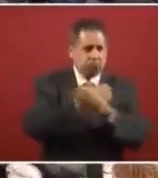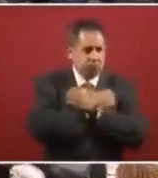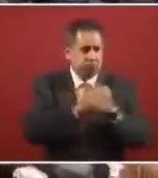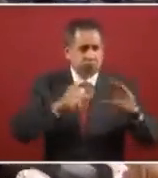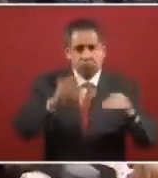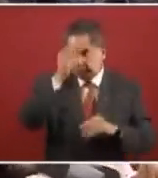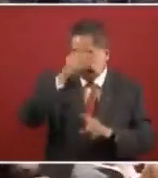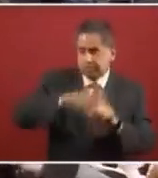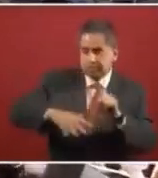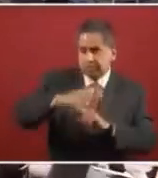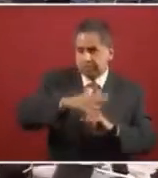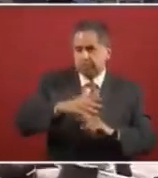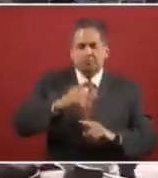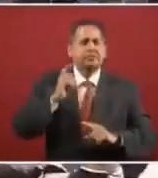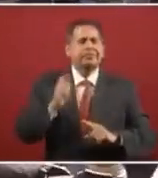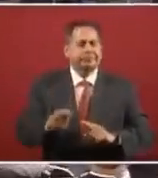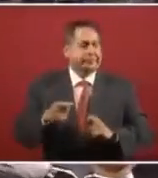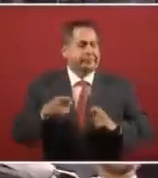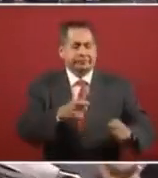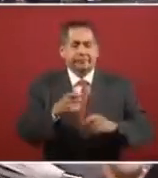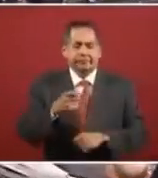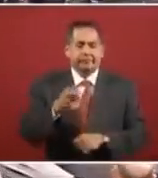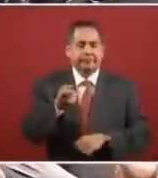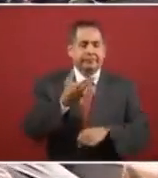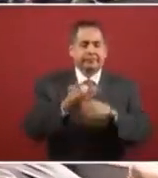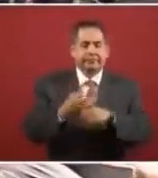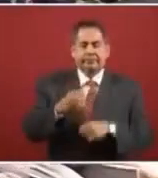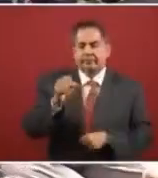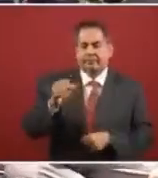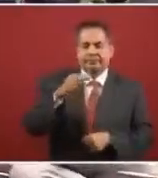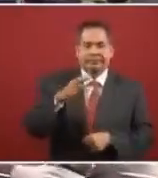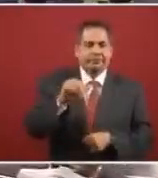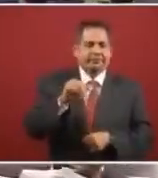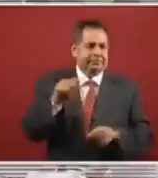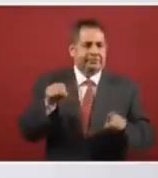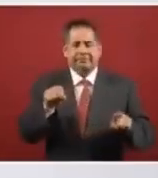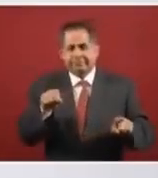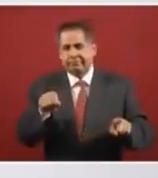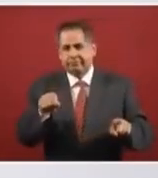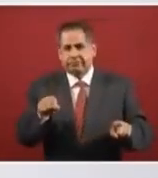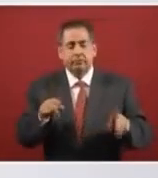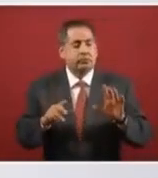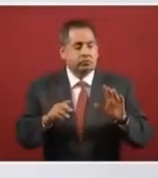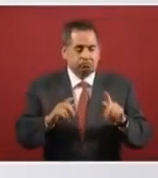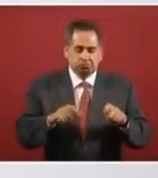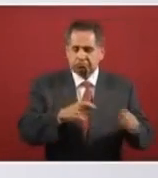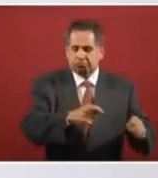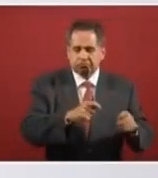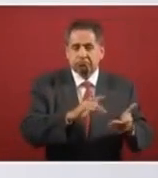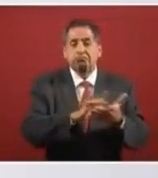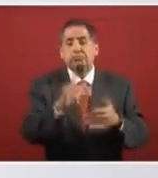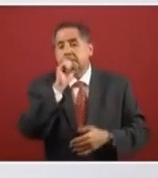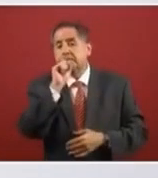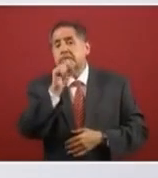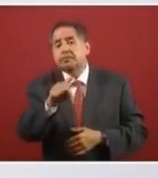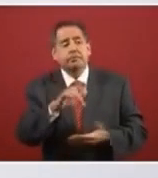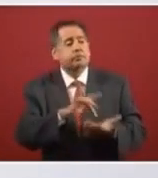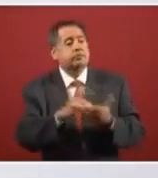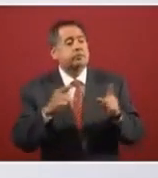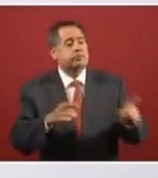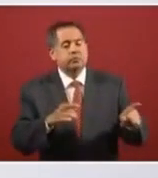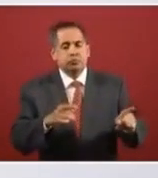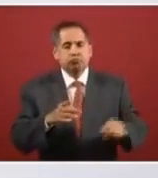education center which corresponds to the secretary of environment and our